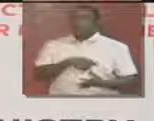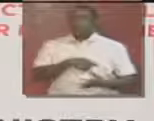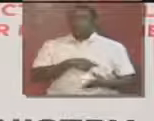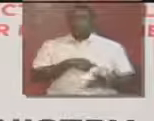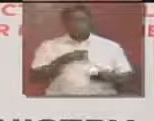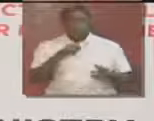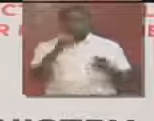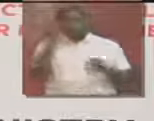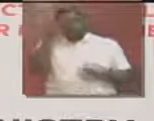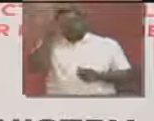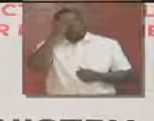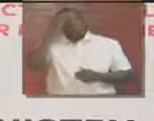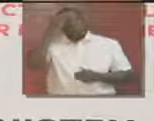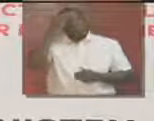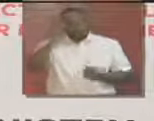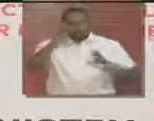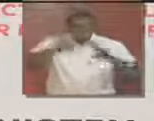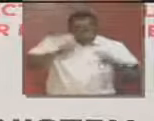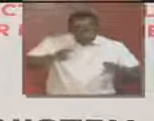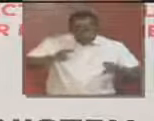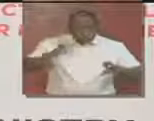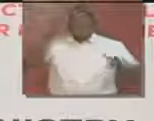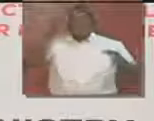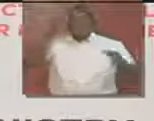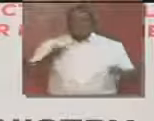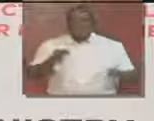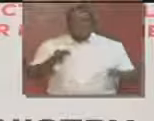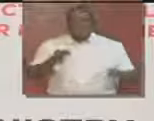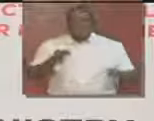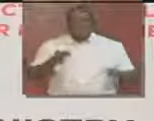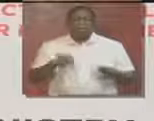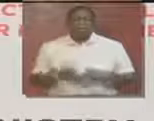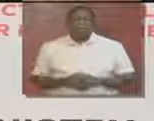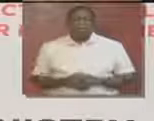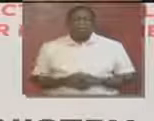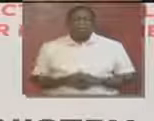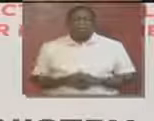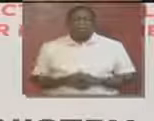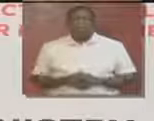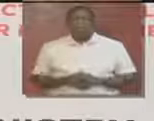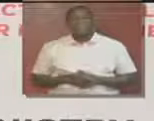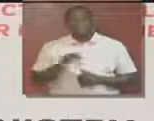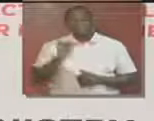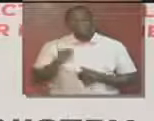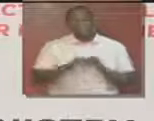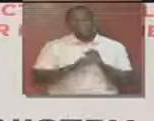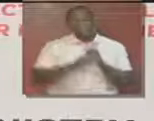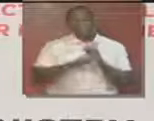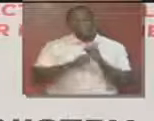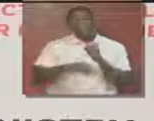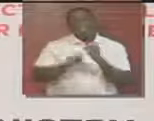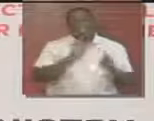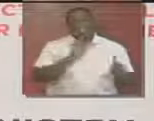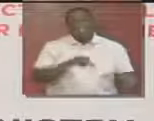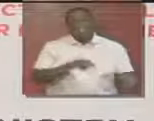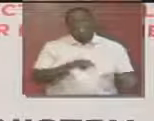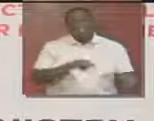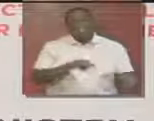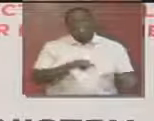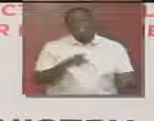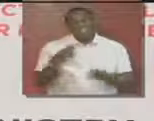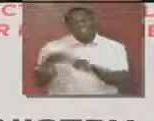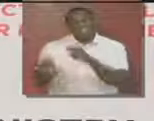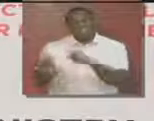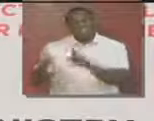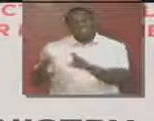recommendations at this level. So that's the long answer to a relatively short question. At